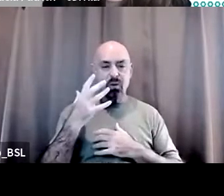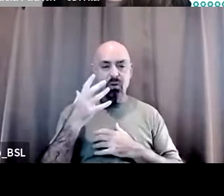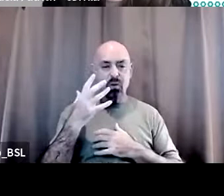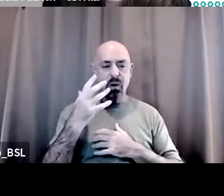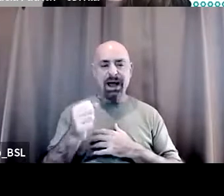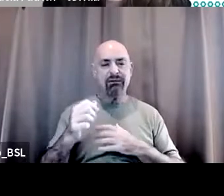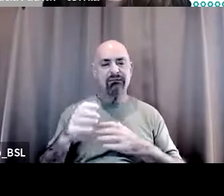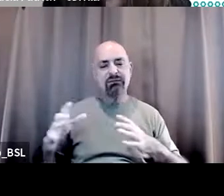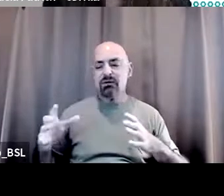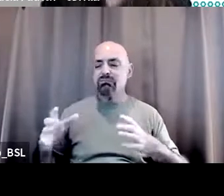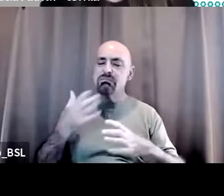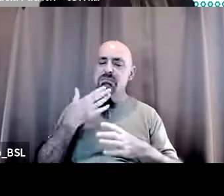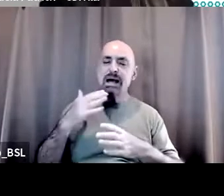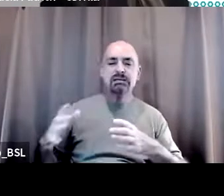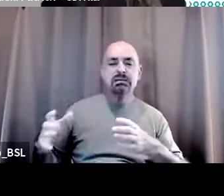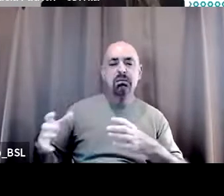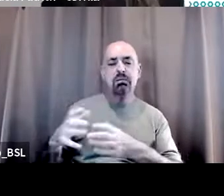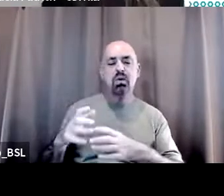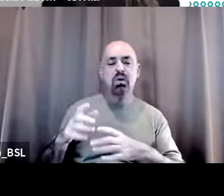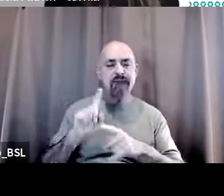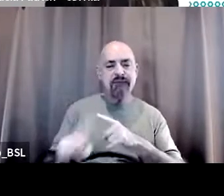of very